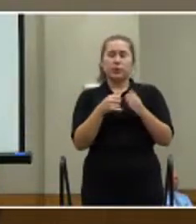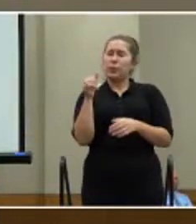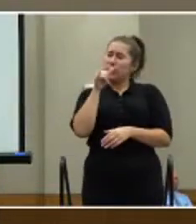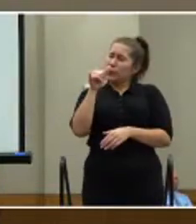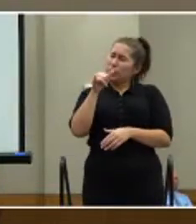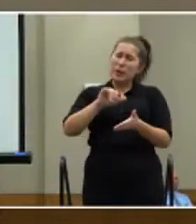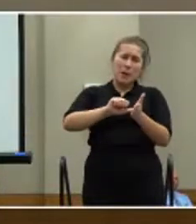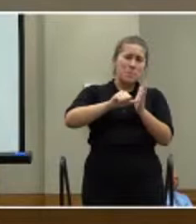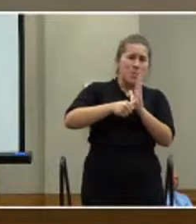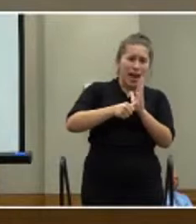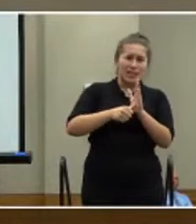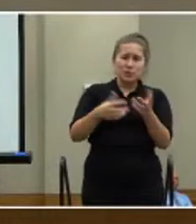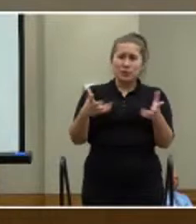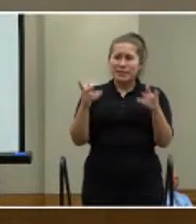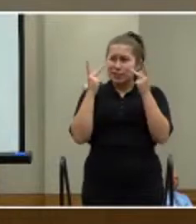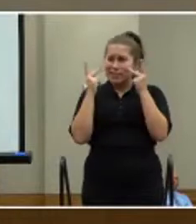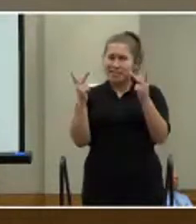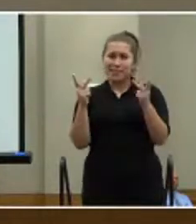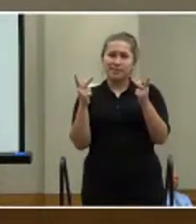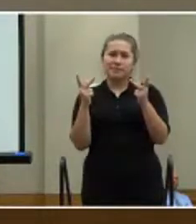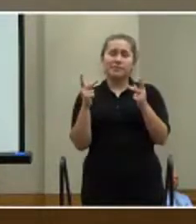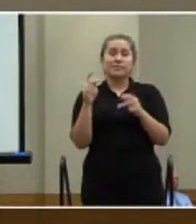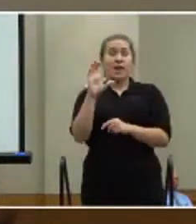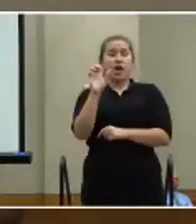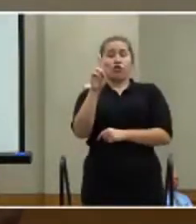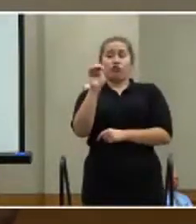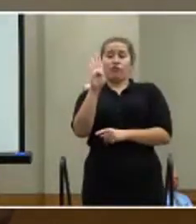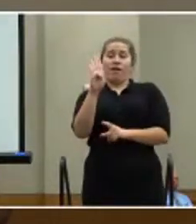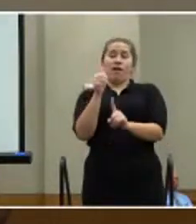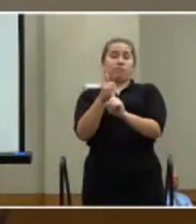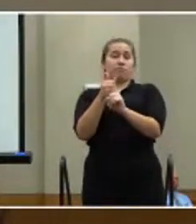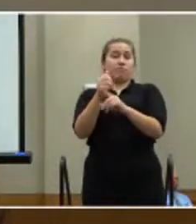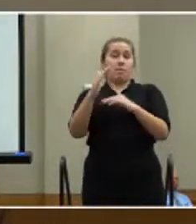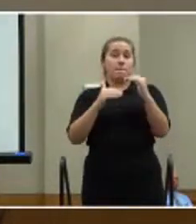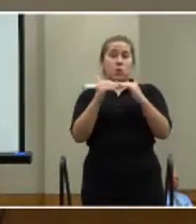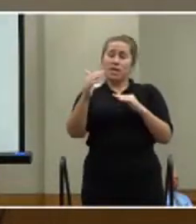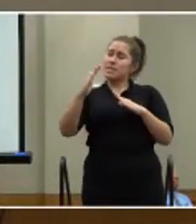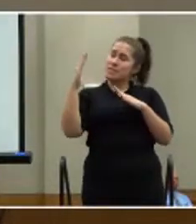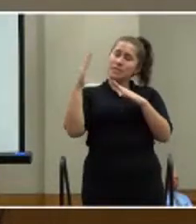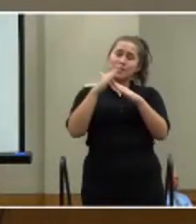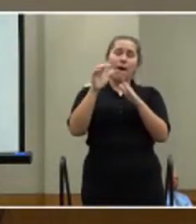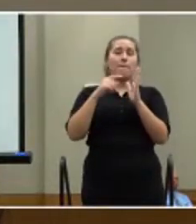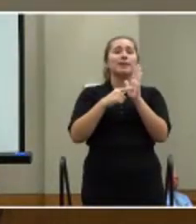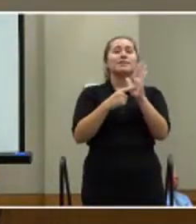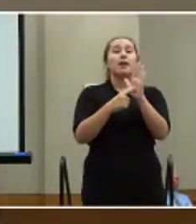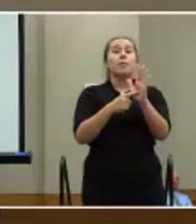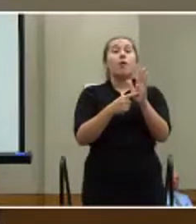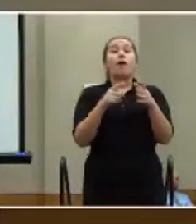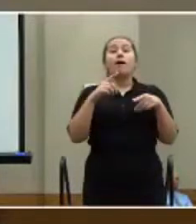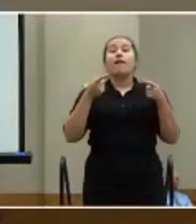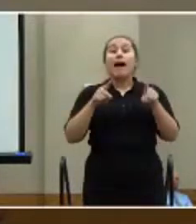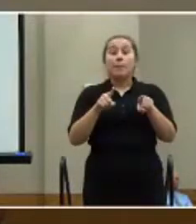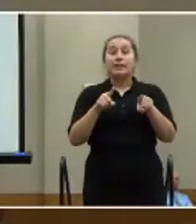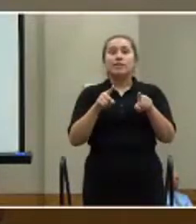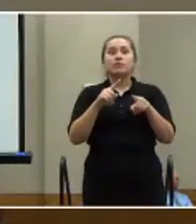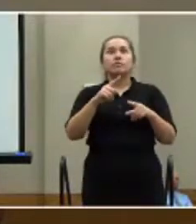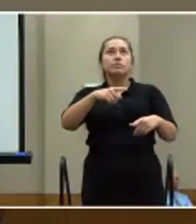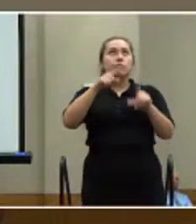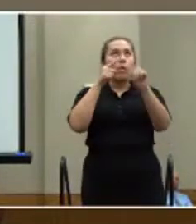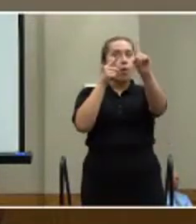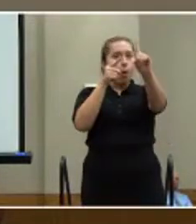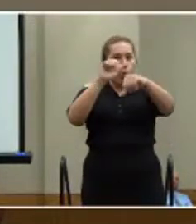saw. The CRAB facility is a great example of what happens when you design a facility to be accessible to